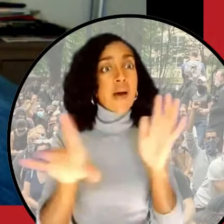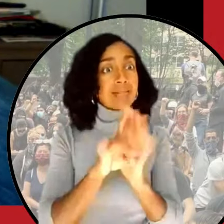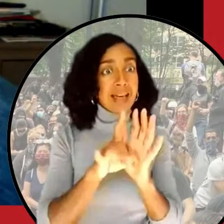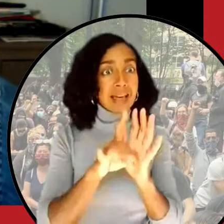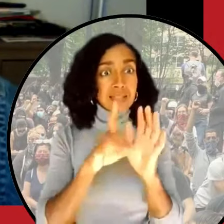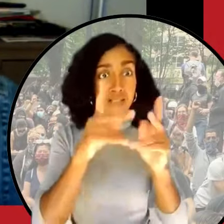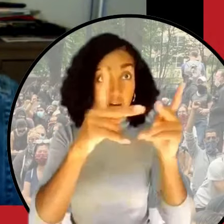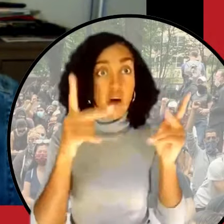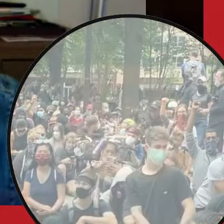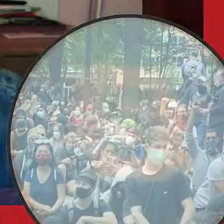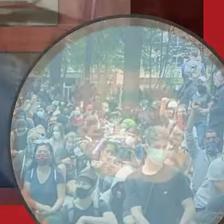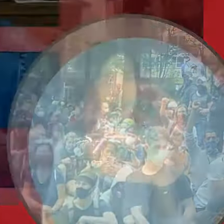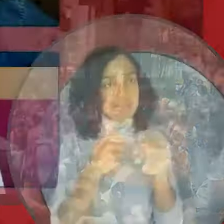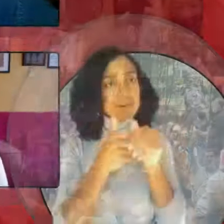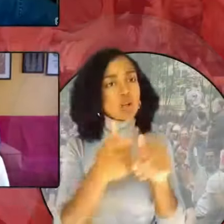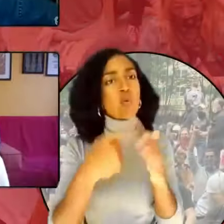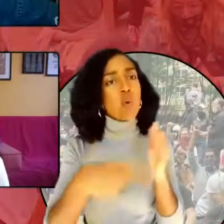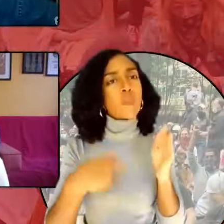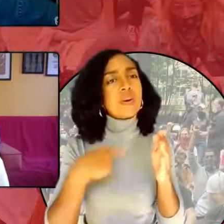key.